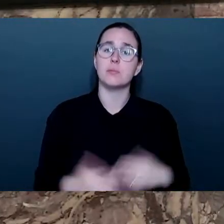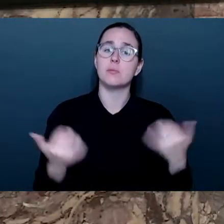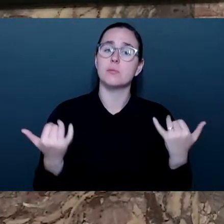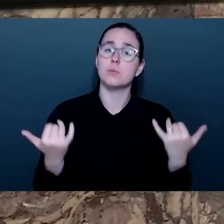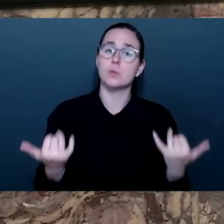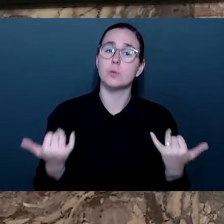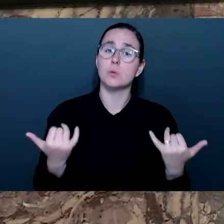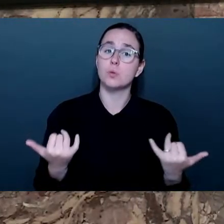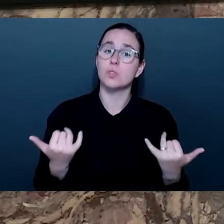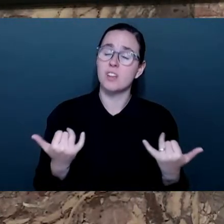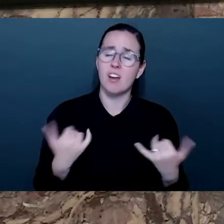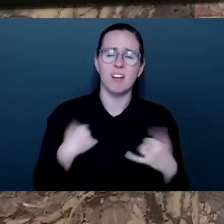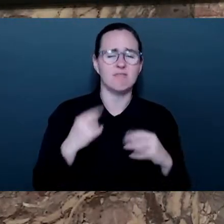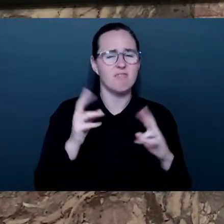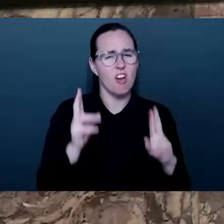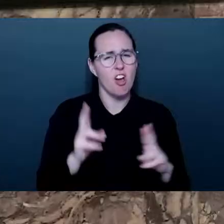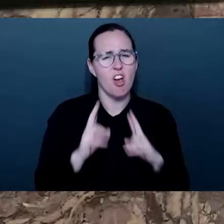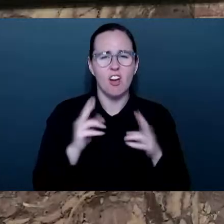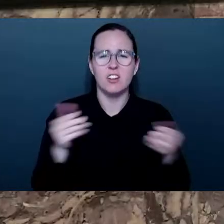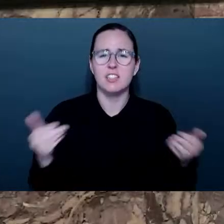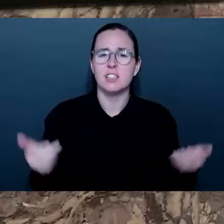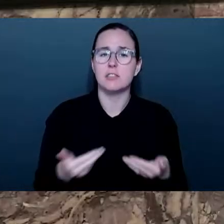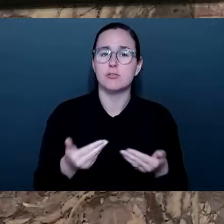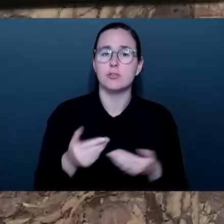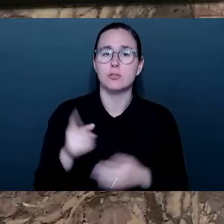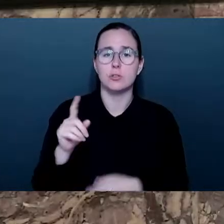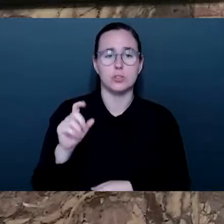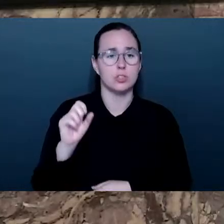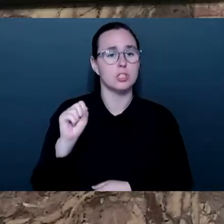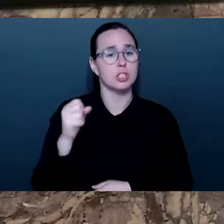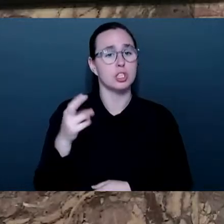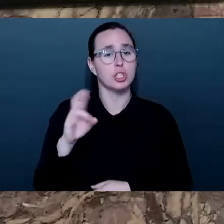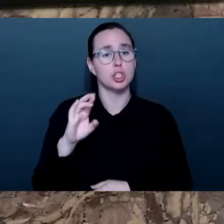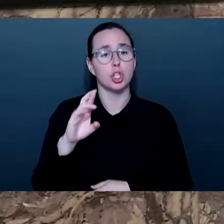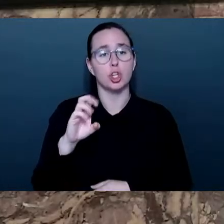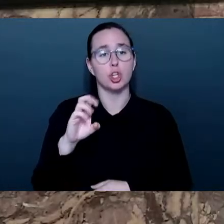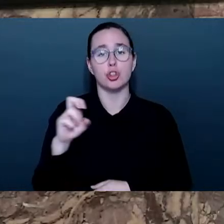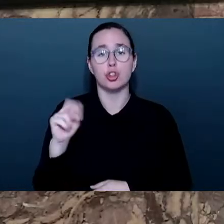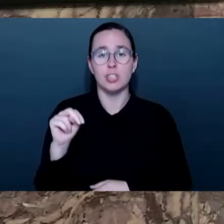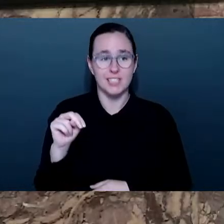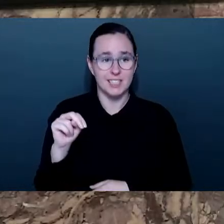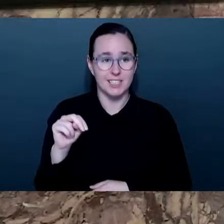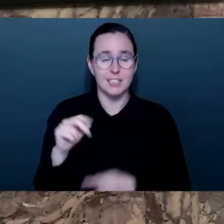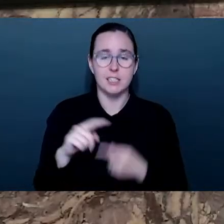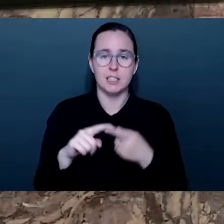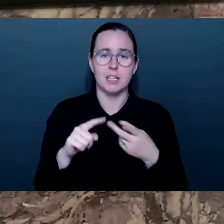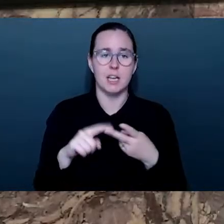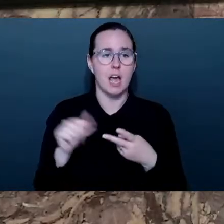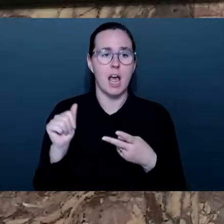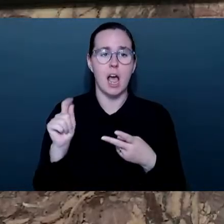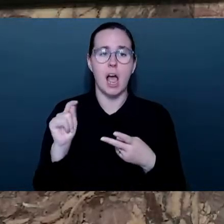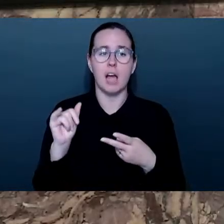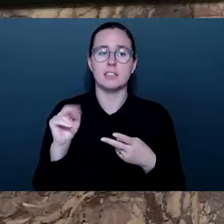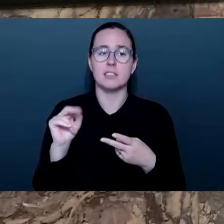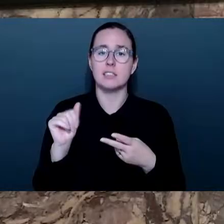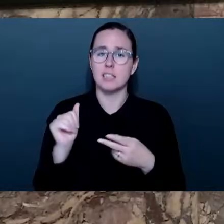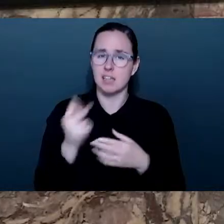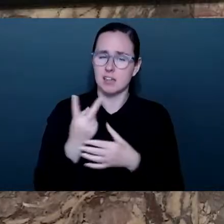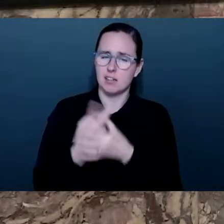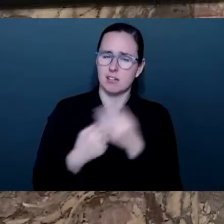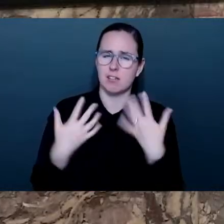and Atina Fedosi, two amazing women who are residents and role models of the North